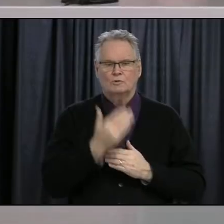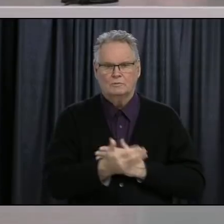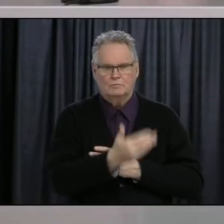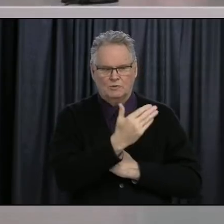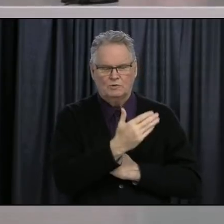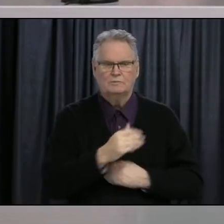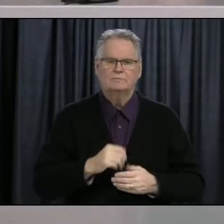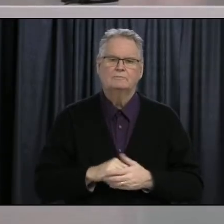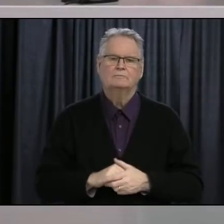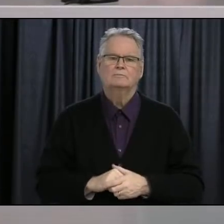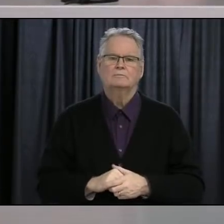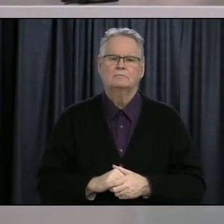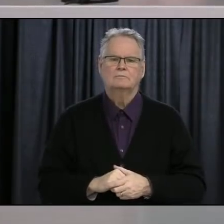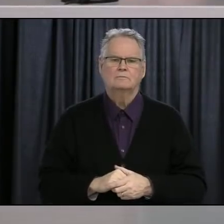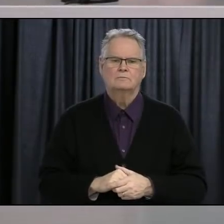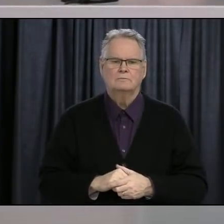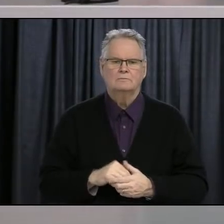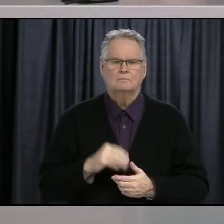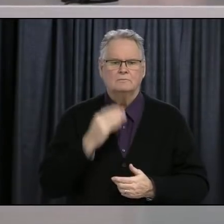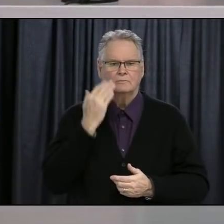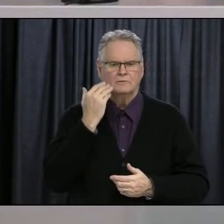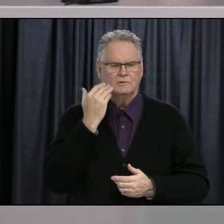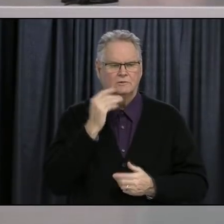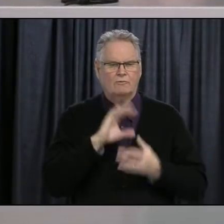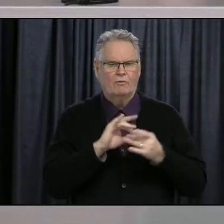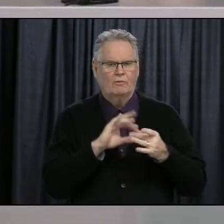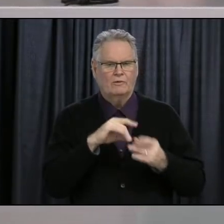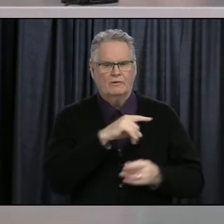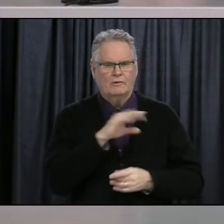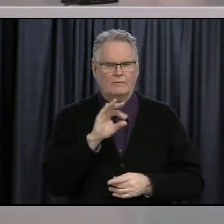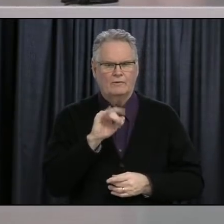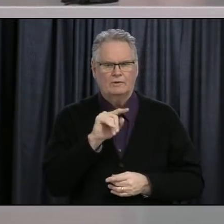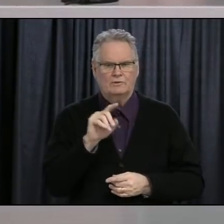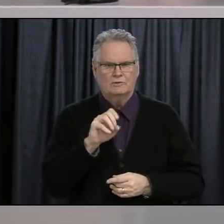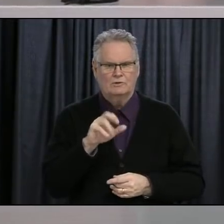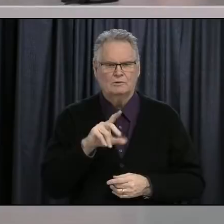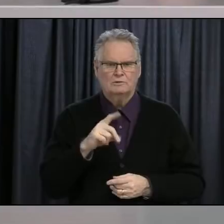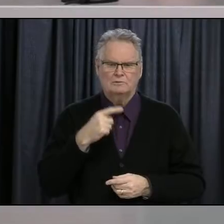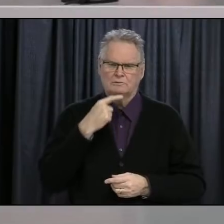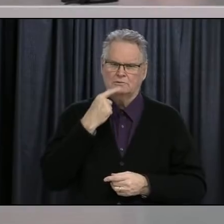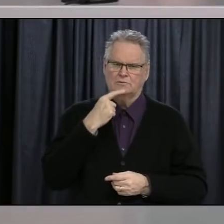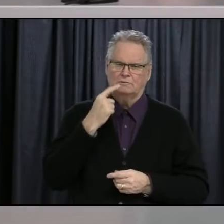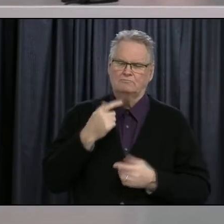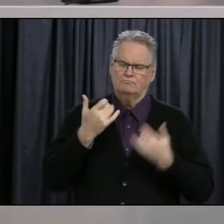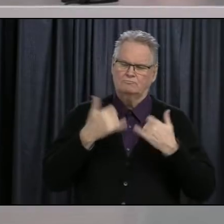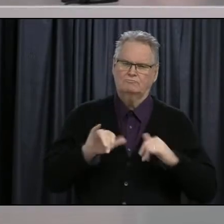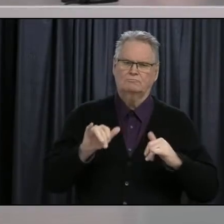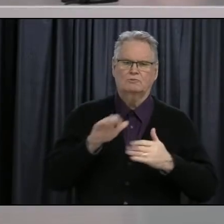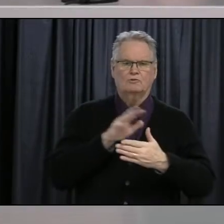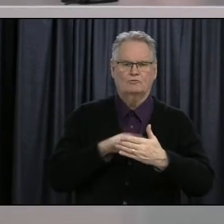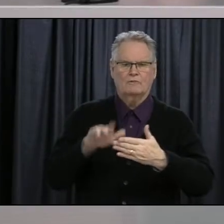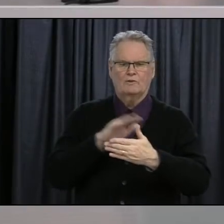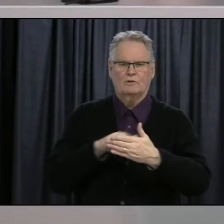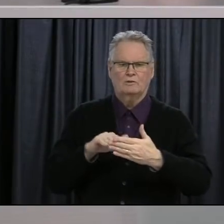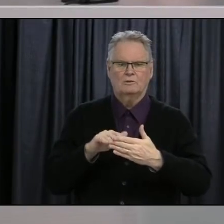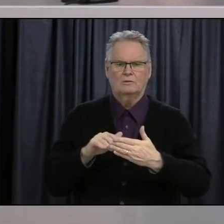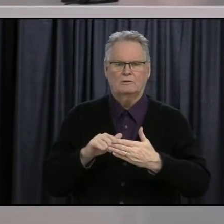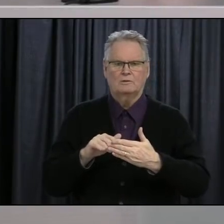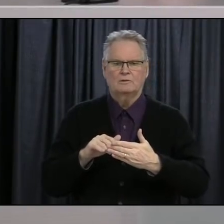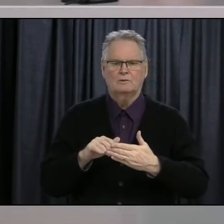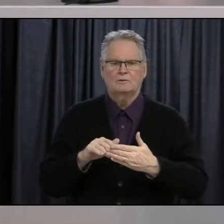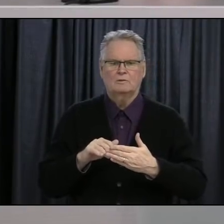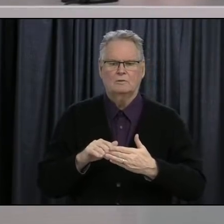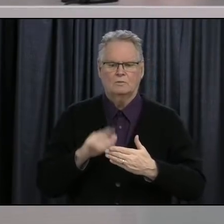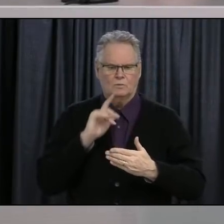on track to review the alert levels as of March 12th, I believe, if I understood correctly. What are the criteria